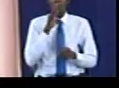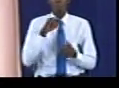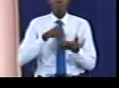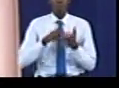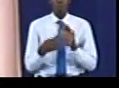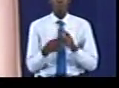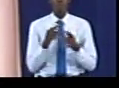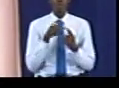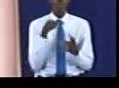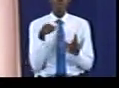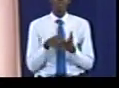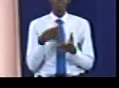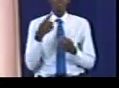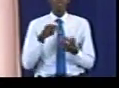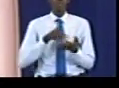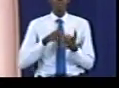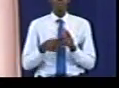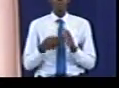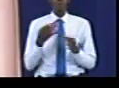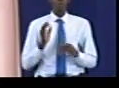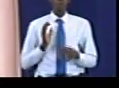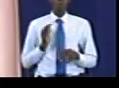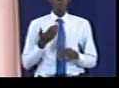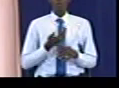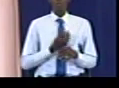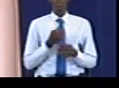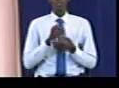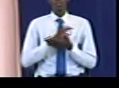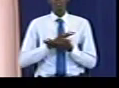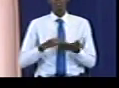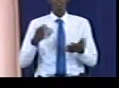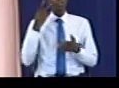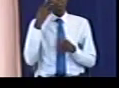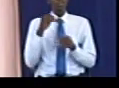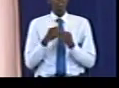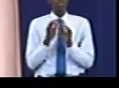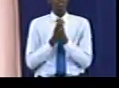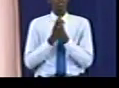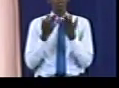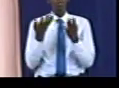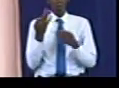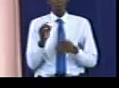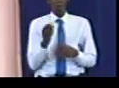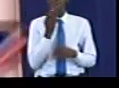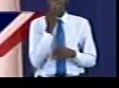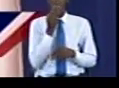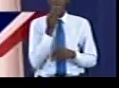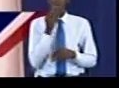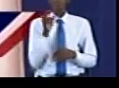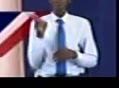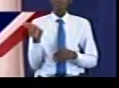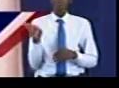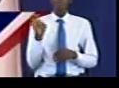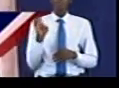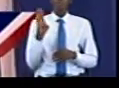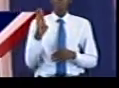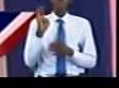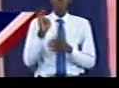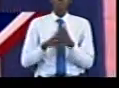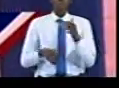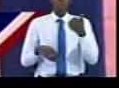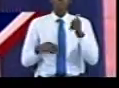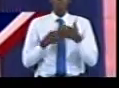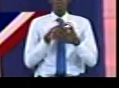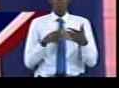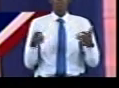of our sanctification. We're coming to Hebrews chapter 10. Hebrews chapter 10, and I'm reading from verse